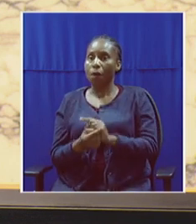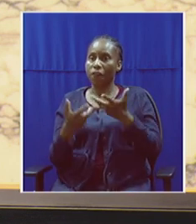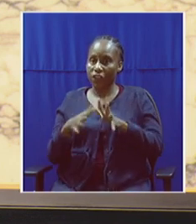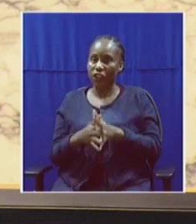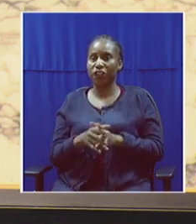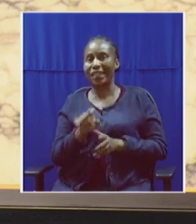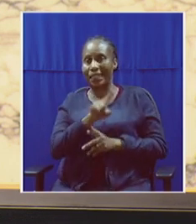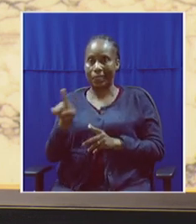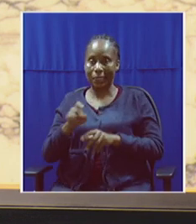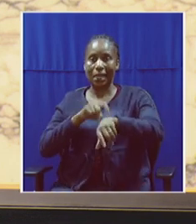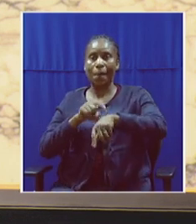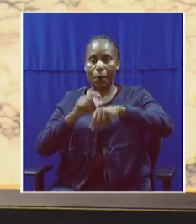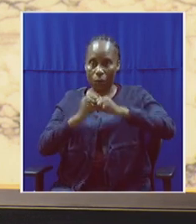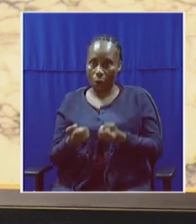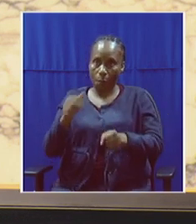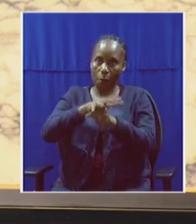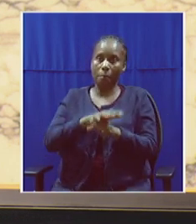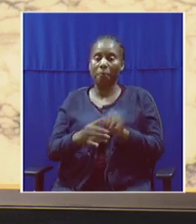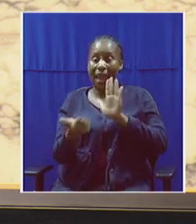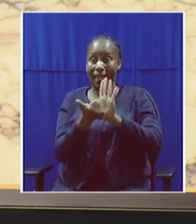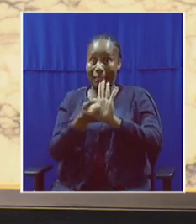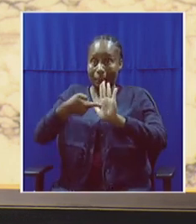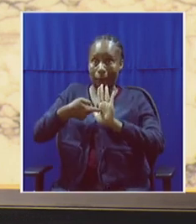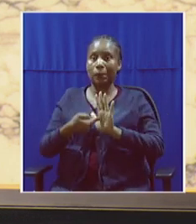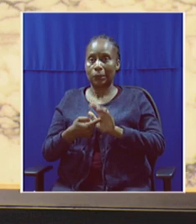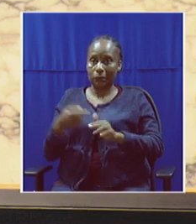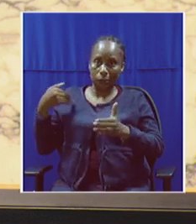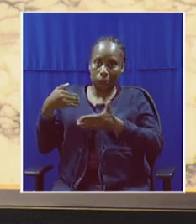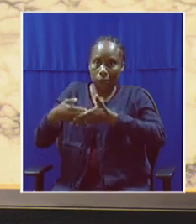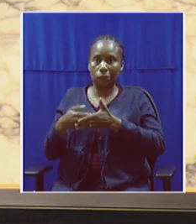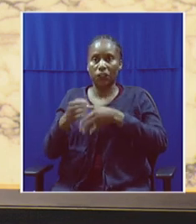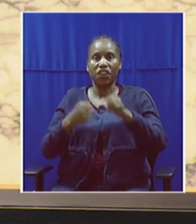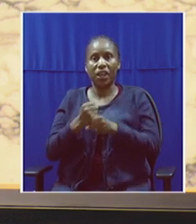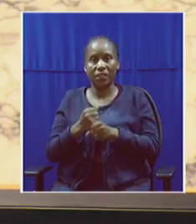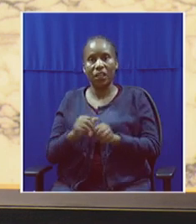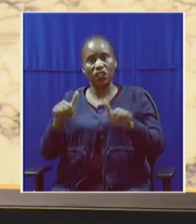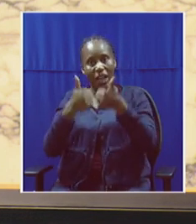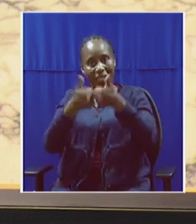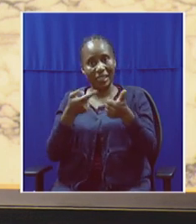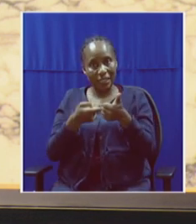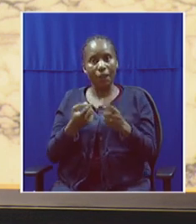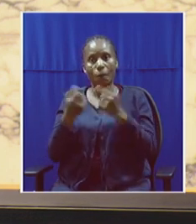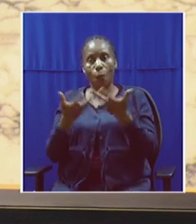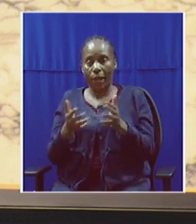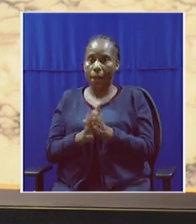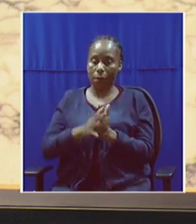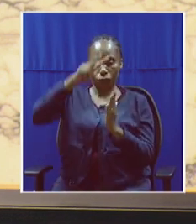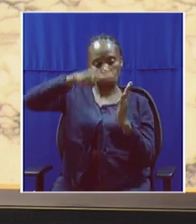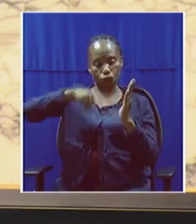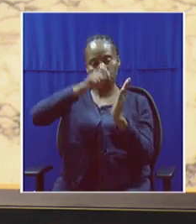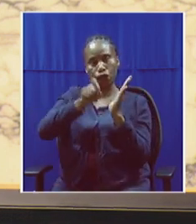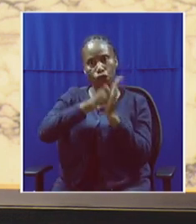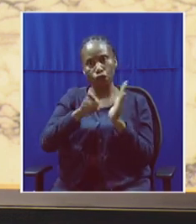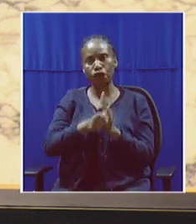in implementing the ACT over the years these challenges raging from literacy to